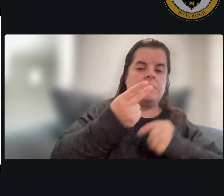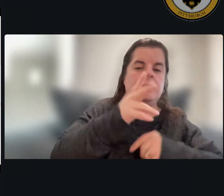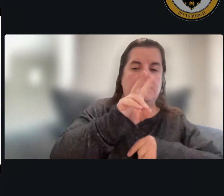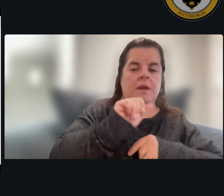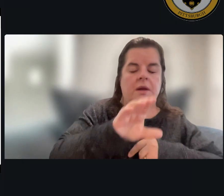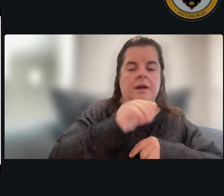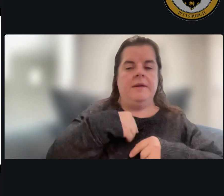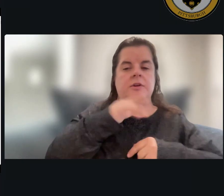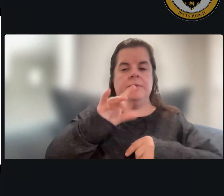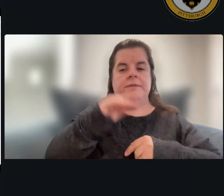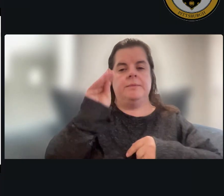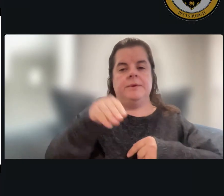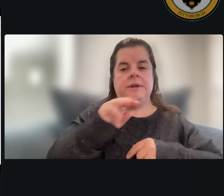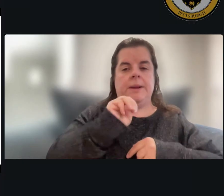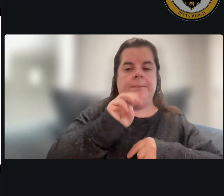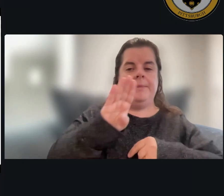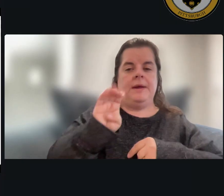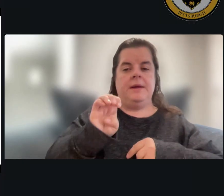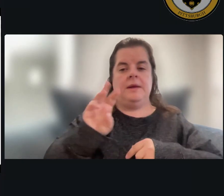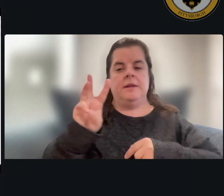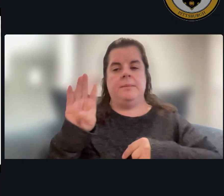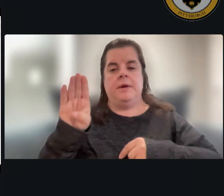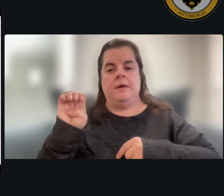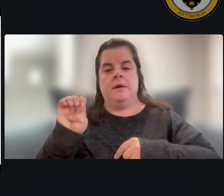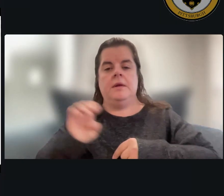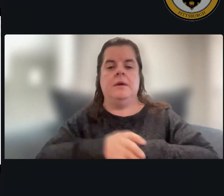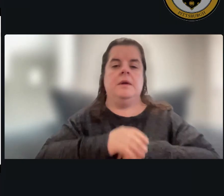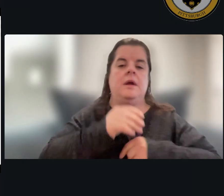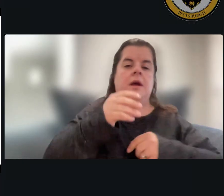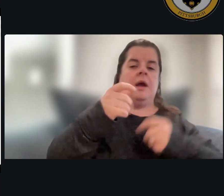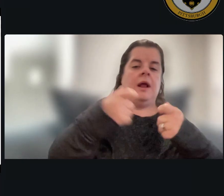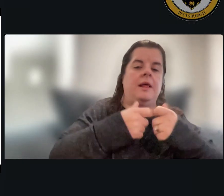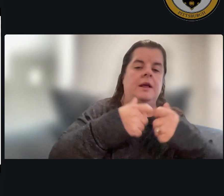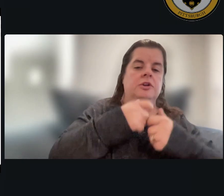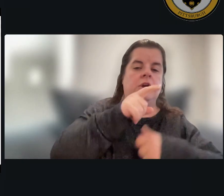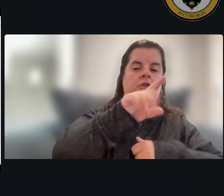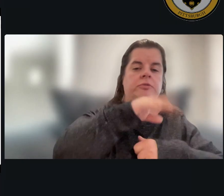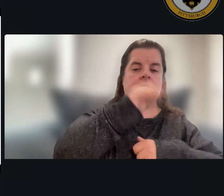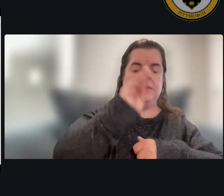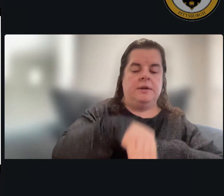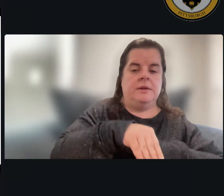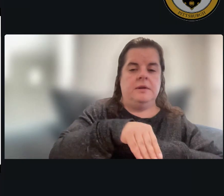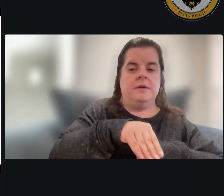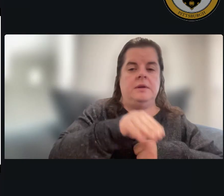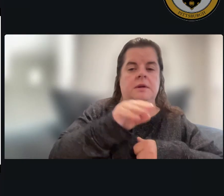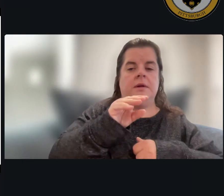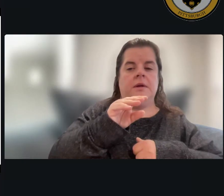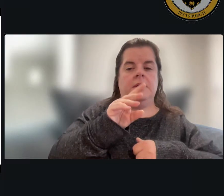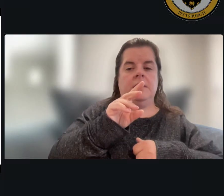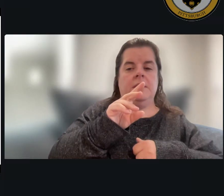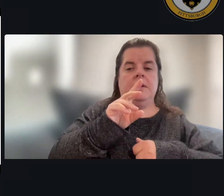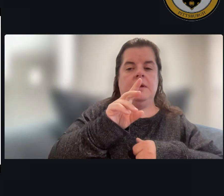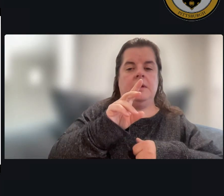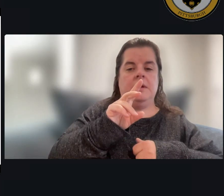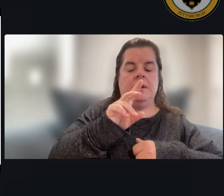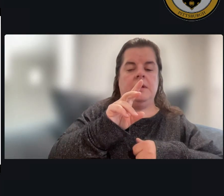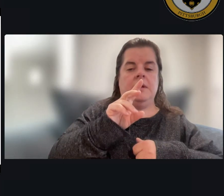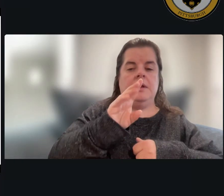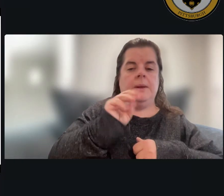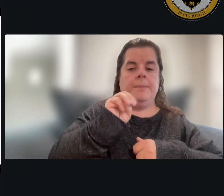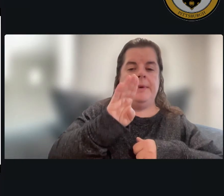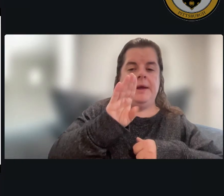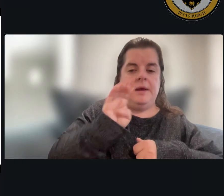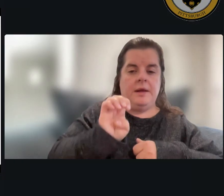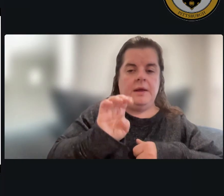25% spread across MBE and WBE. And then on the electric contract, it was 100% DBE spread between MBE,